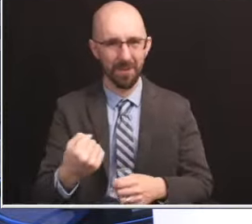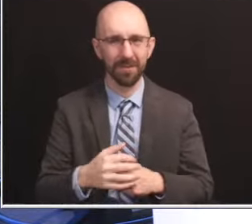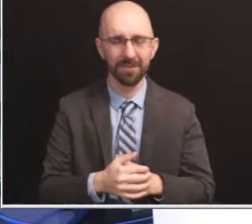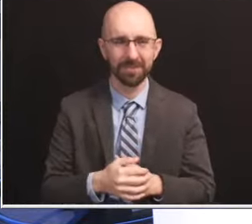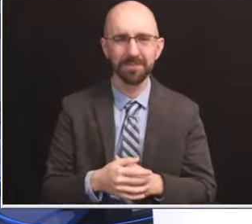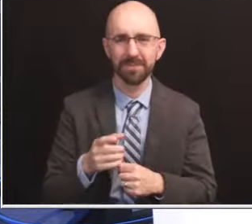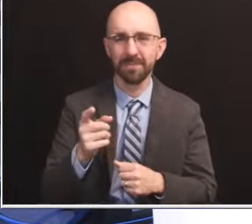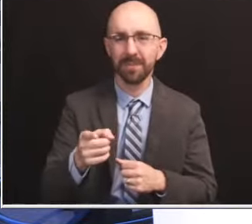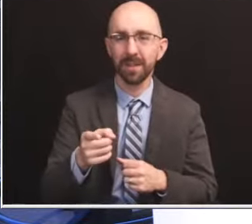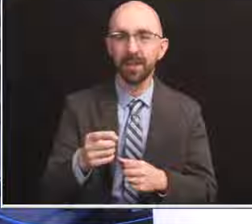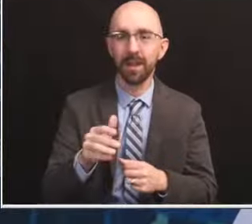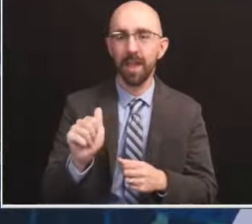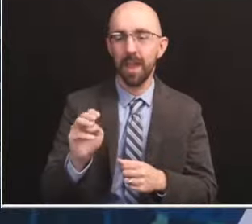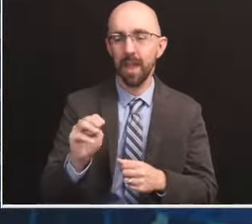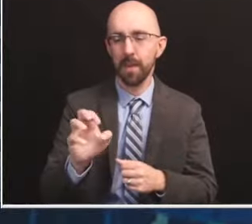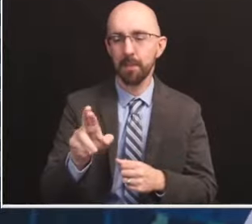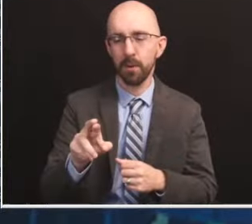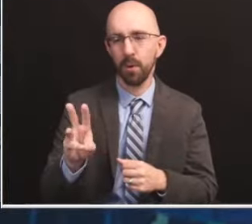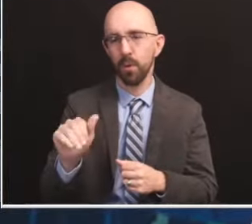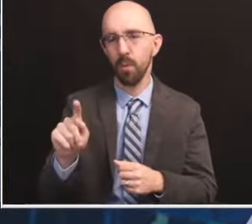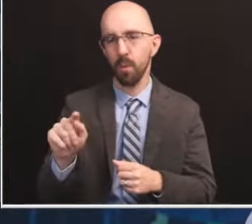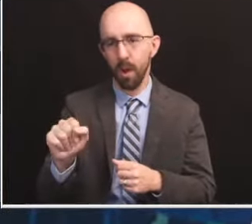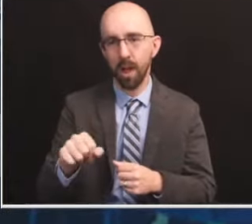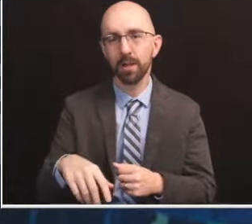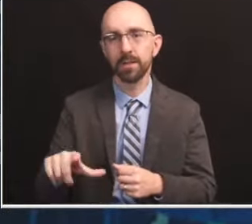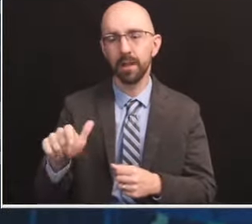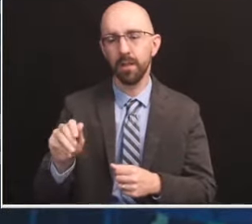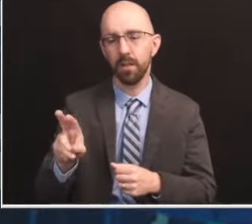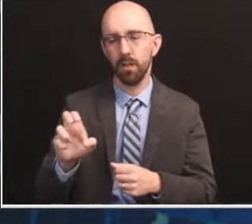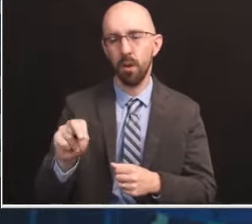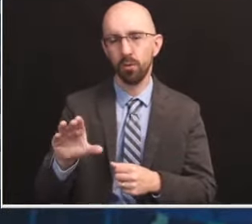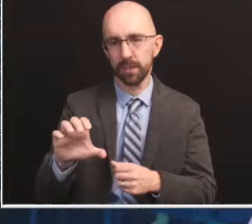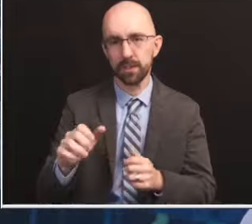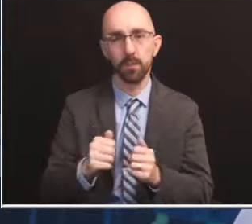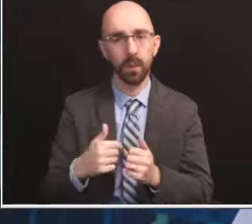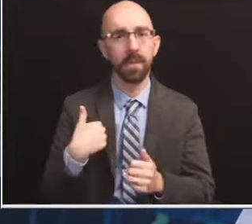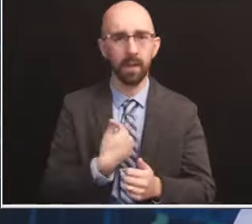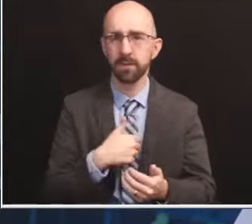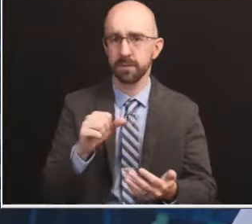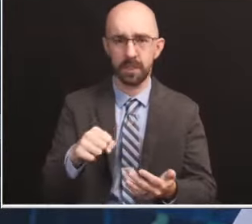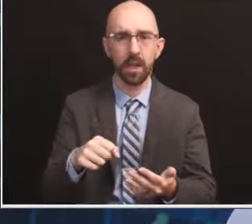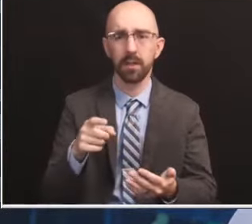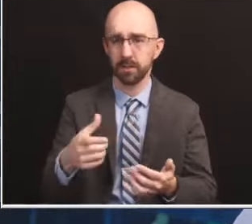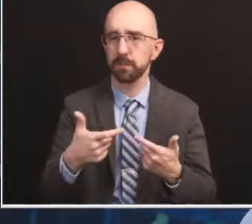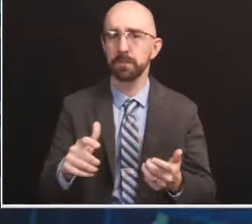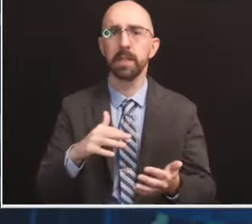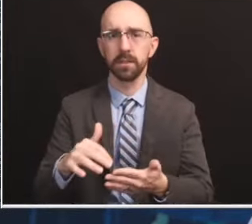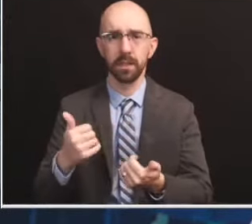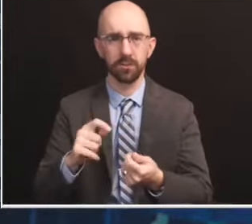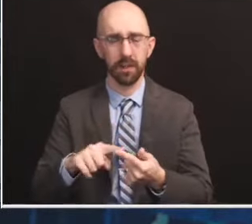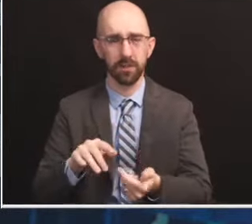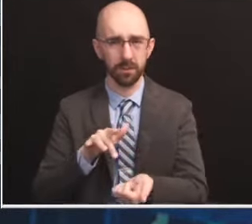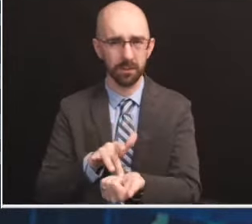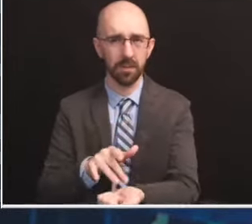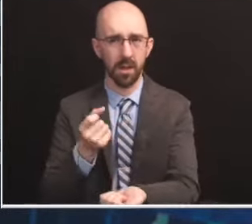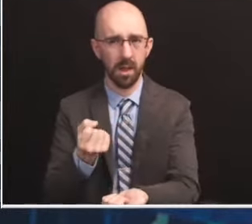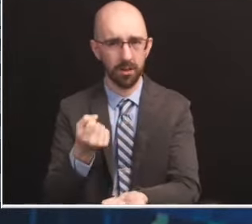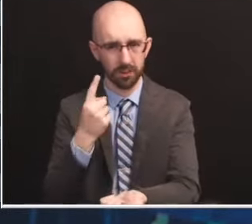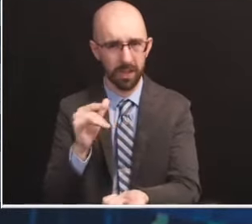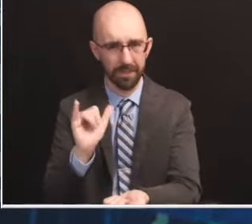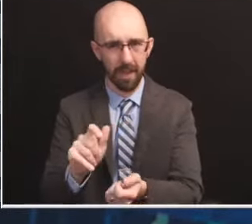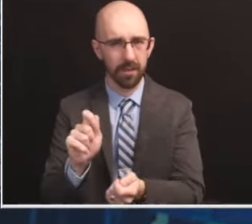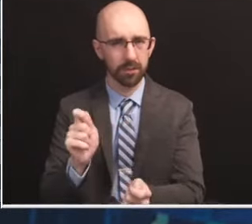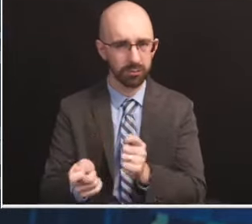a study out of Lawrence with us, and yeah, so that's a big study that we're doing to try to understand the symptoms and the changes that we